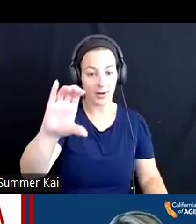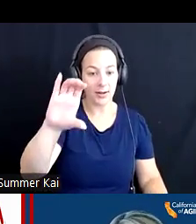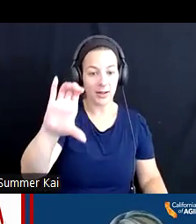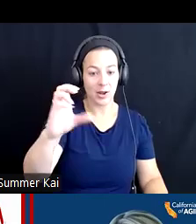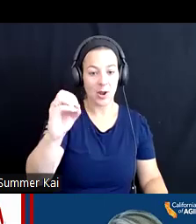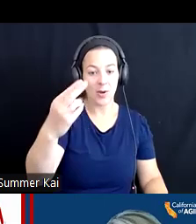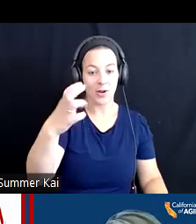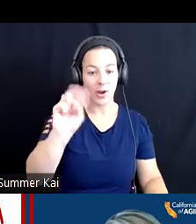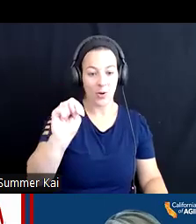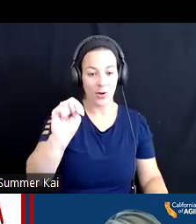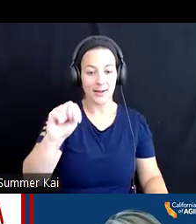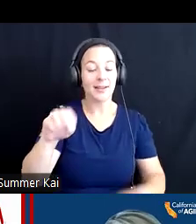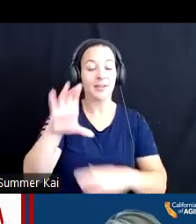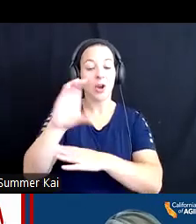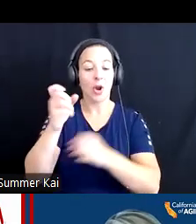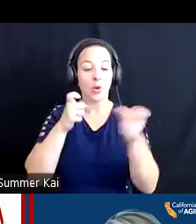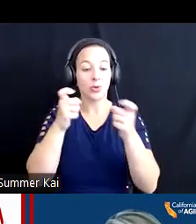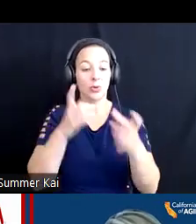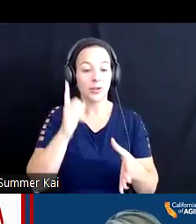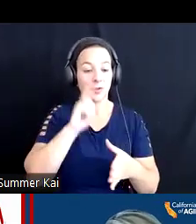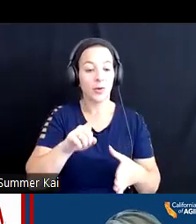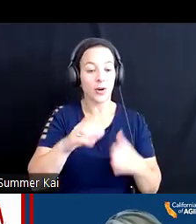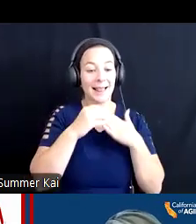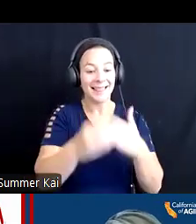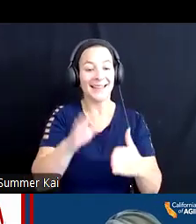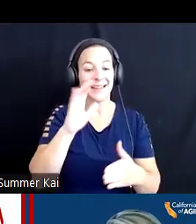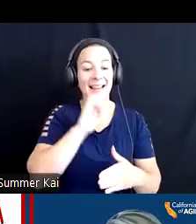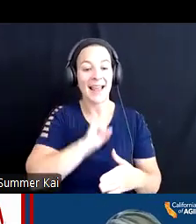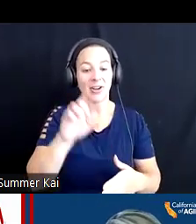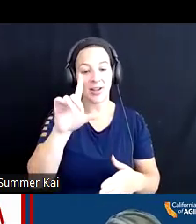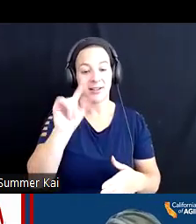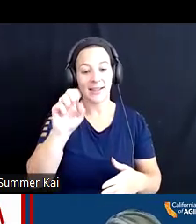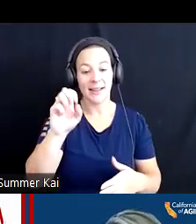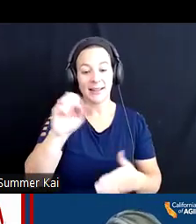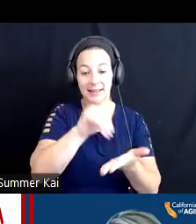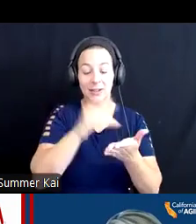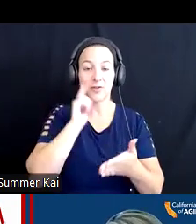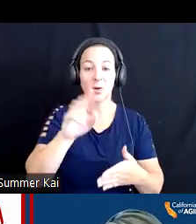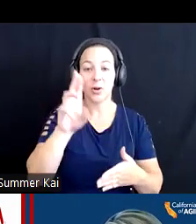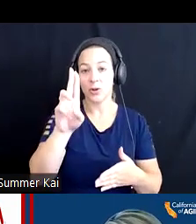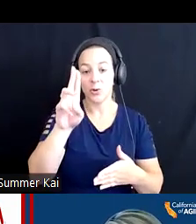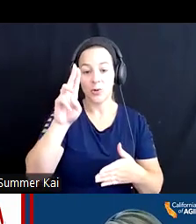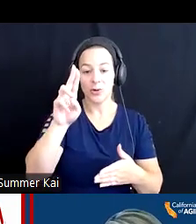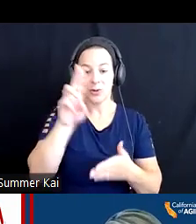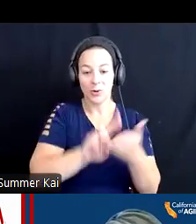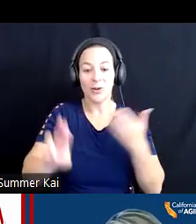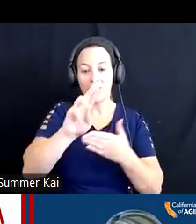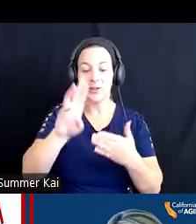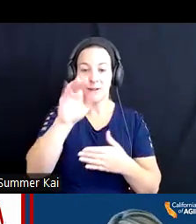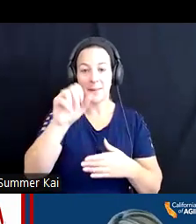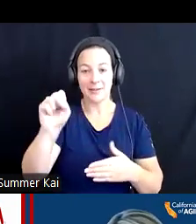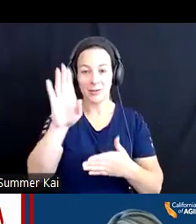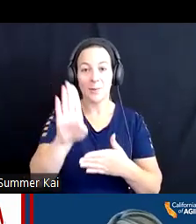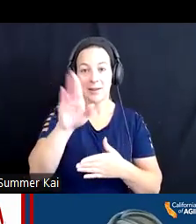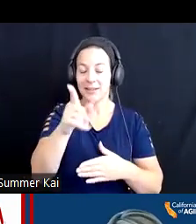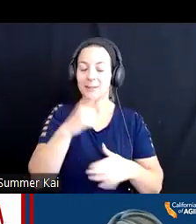the co-director of the Leading Age LTSS Center at UMass Boston and has just been the most incredible partner in this work.